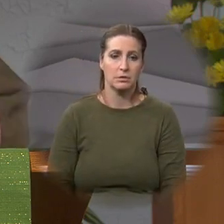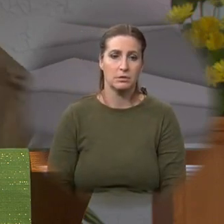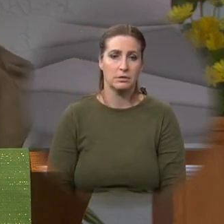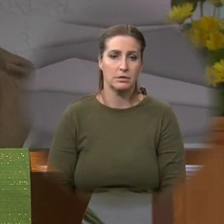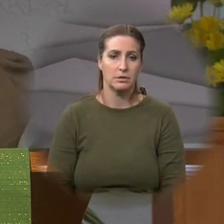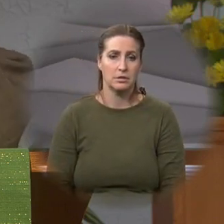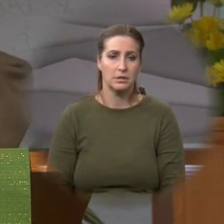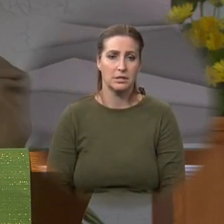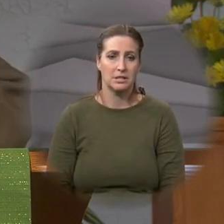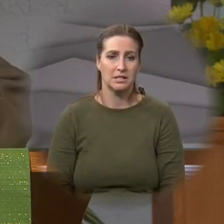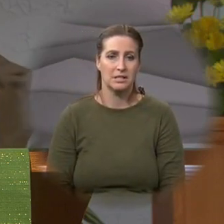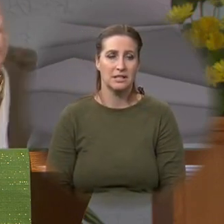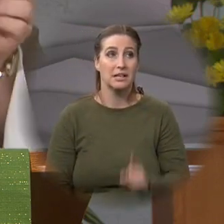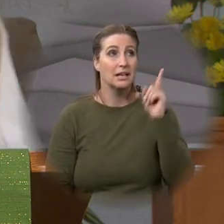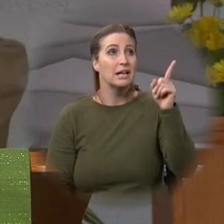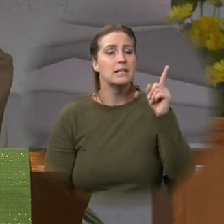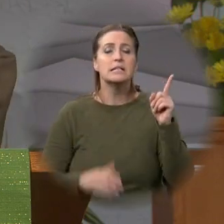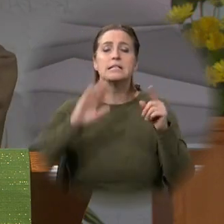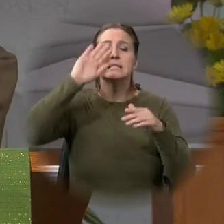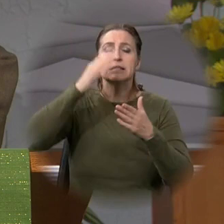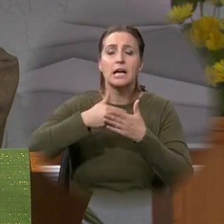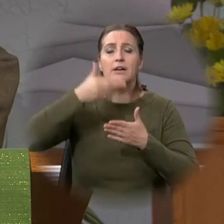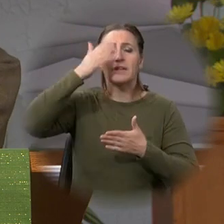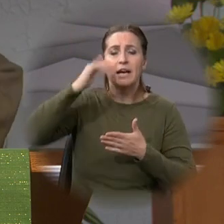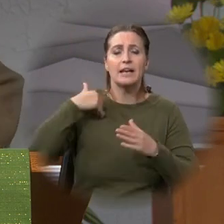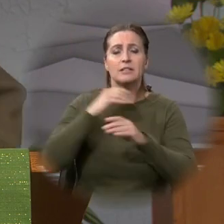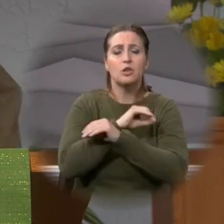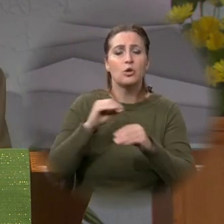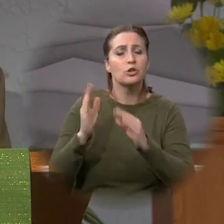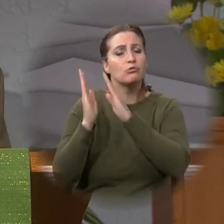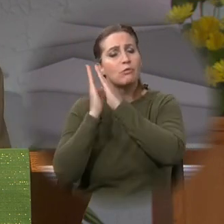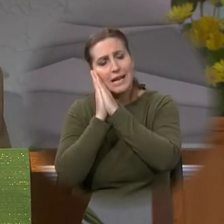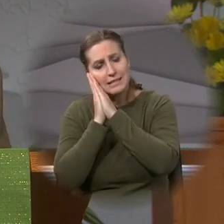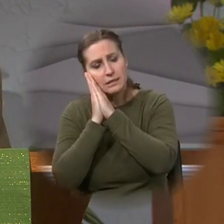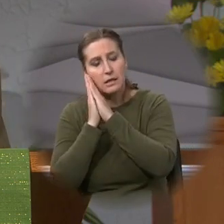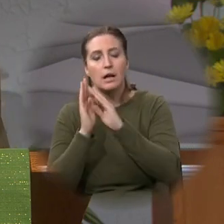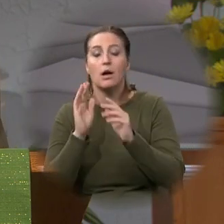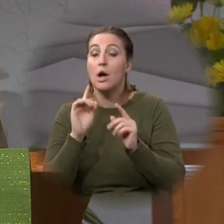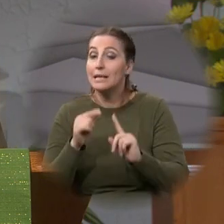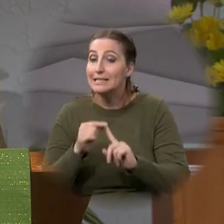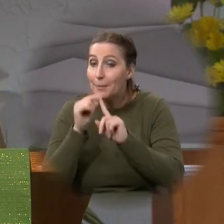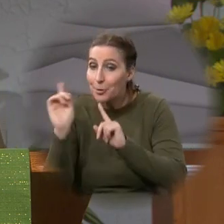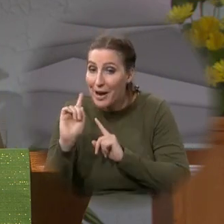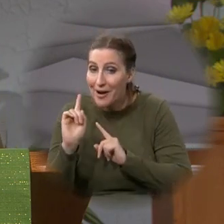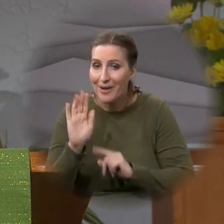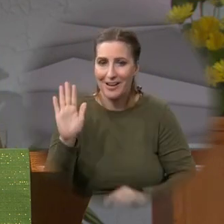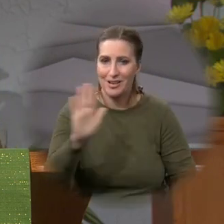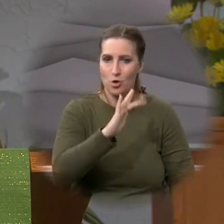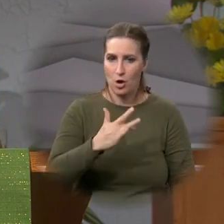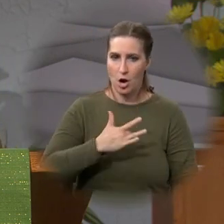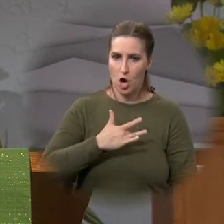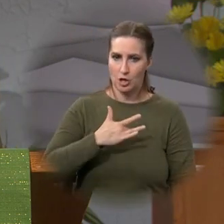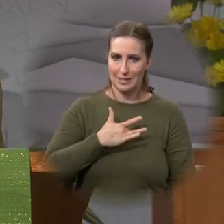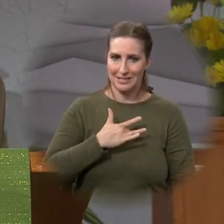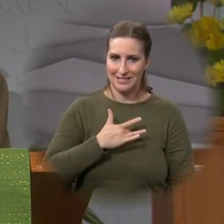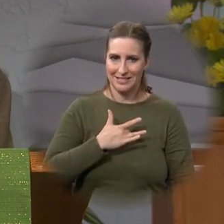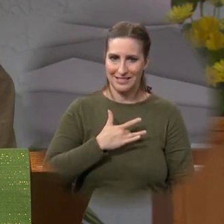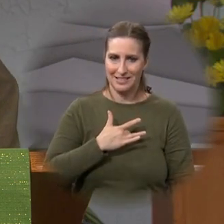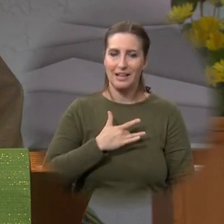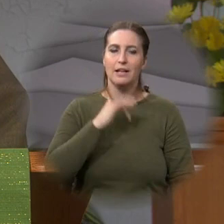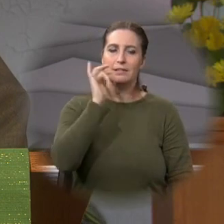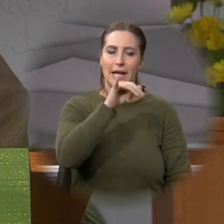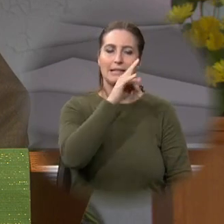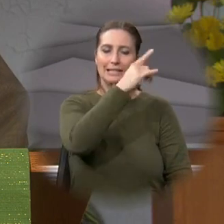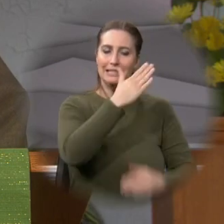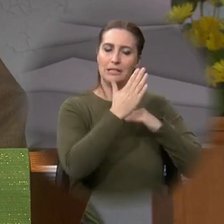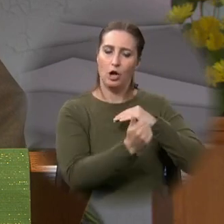The Son of God has nowhere to rest his head except in our hearts. That's where we stay. That's where we're called to